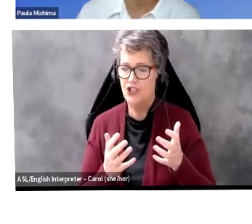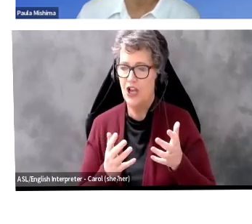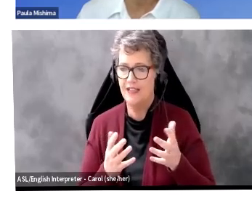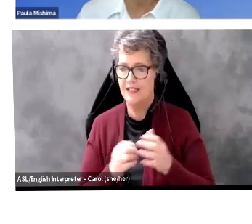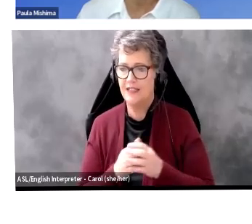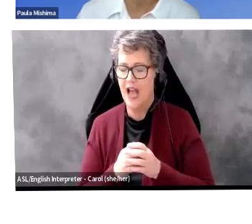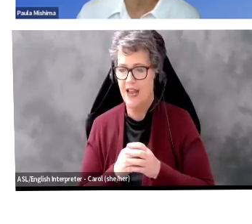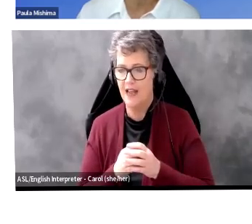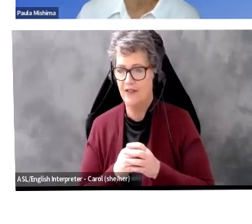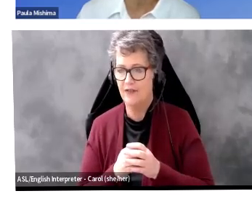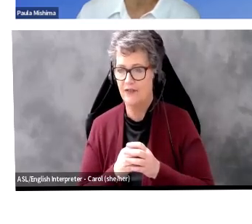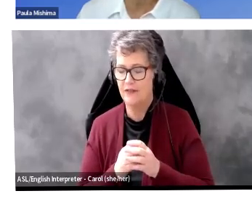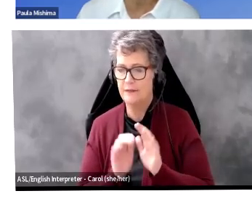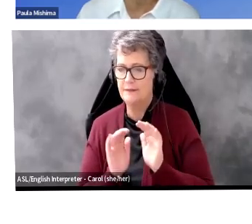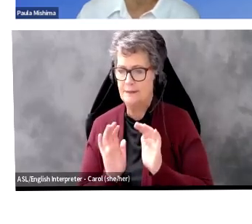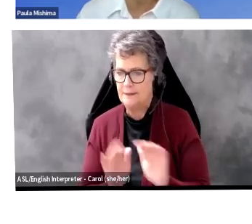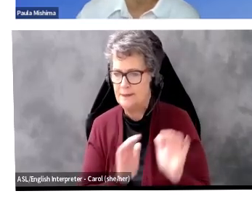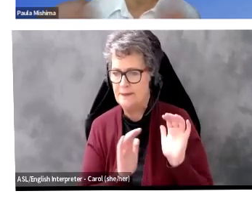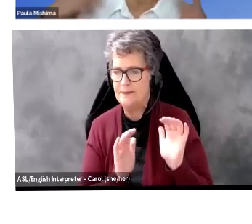reorient your